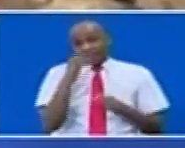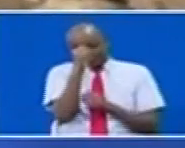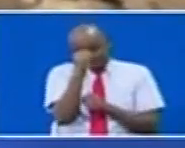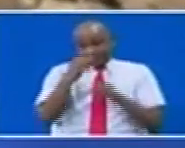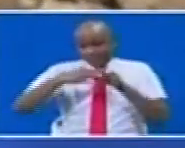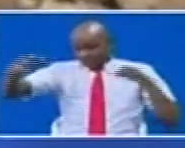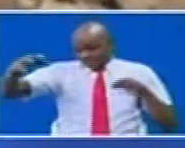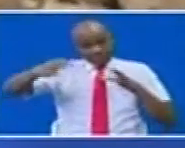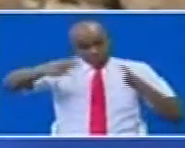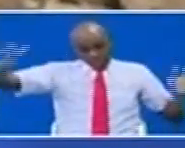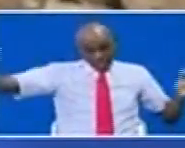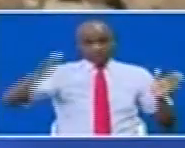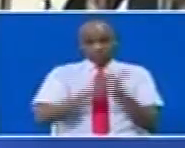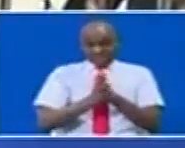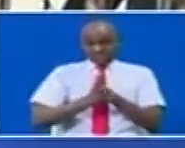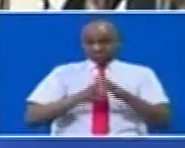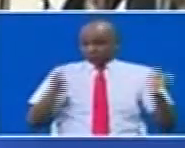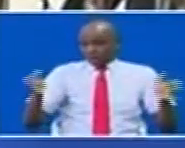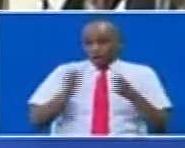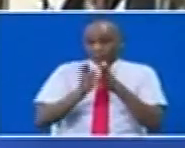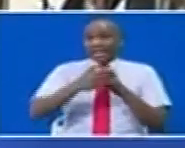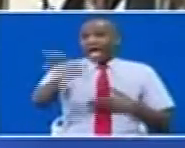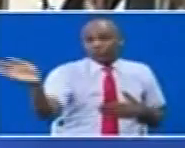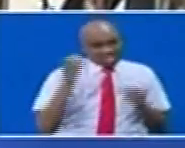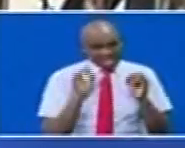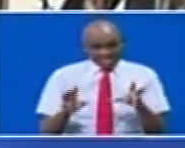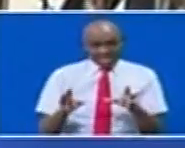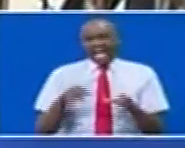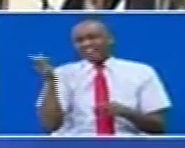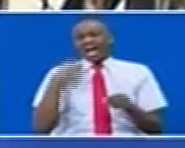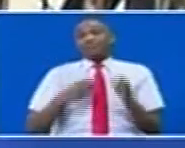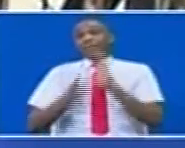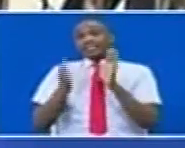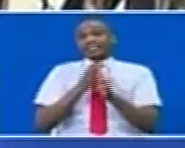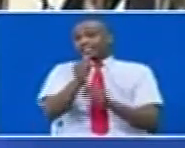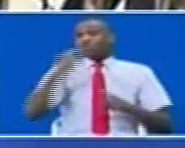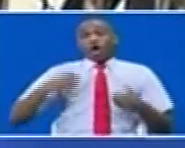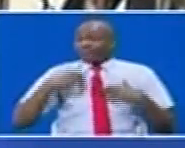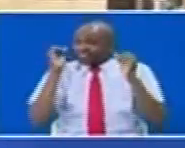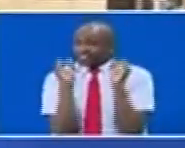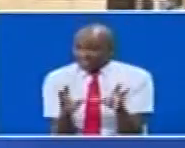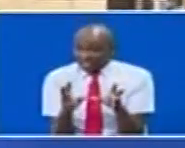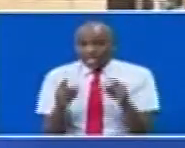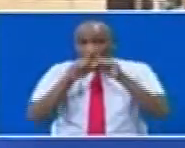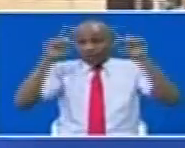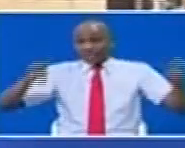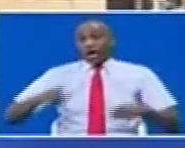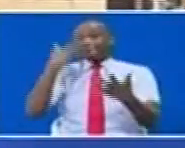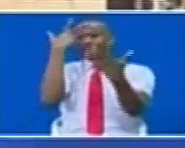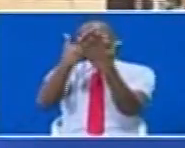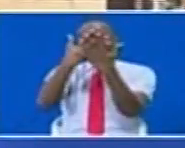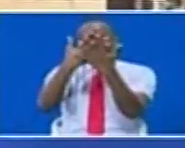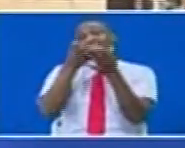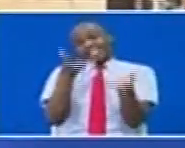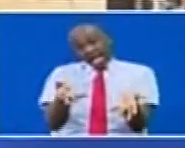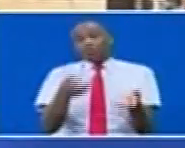wide and are not opened outwards. Most of the dormitories have no emergency exits at the middle and back, and windows have metal grills,